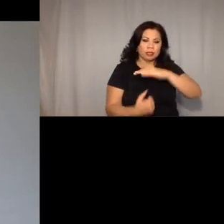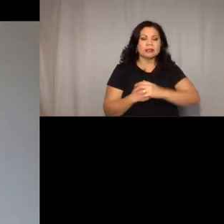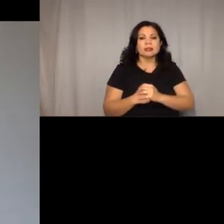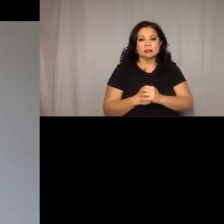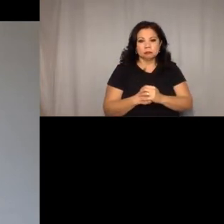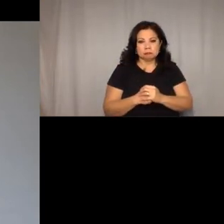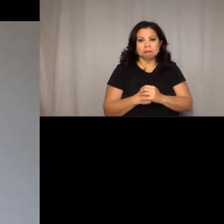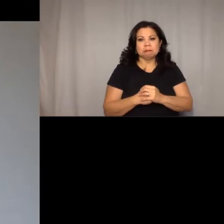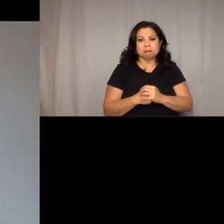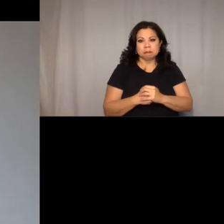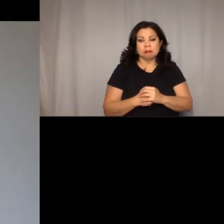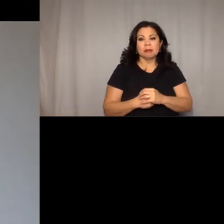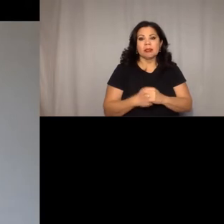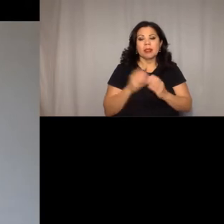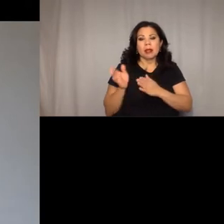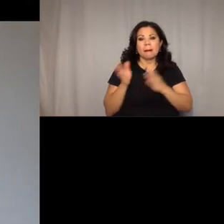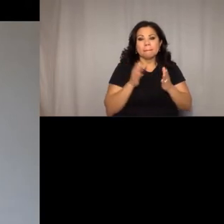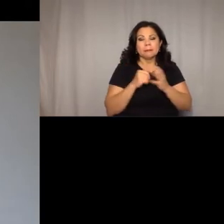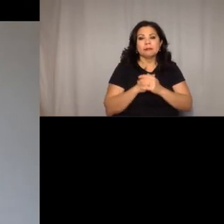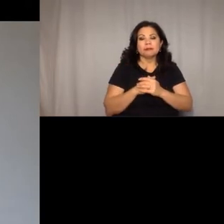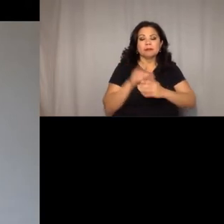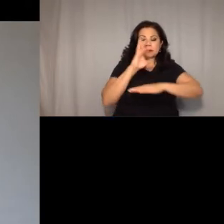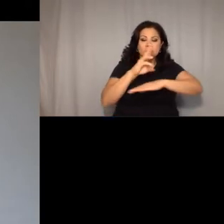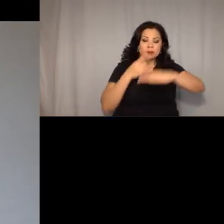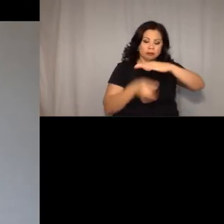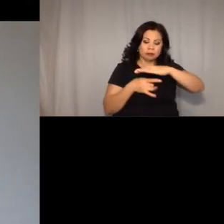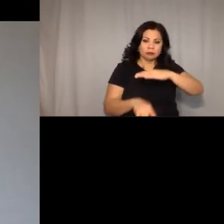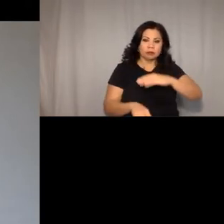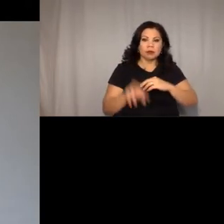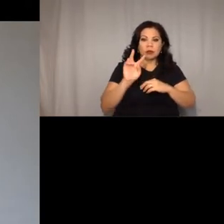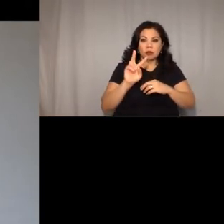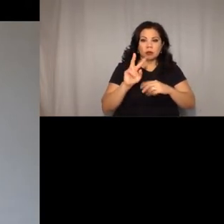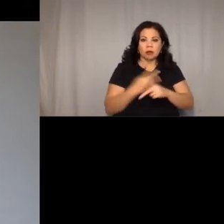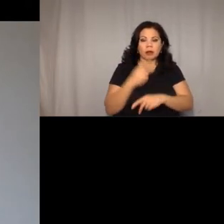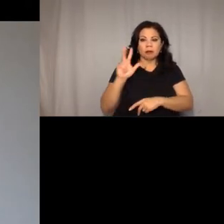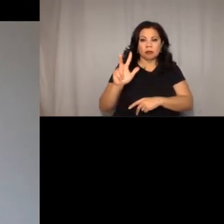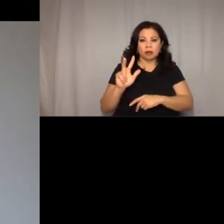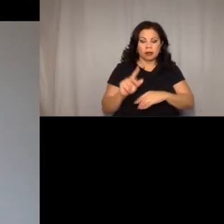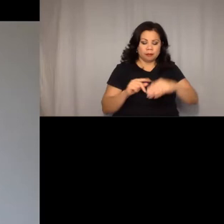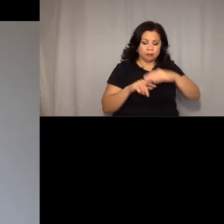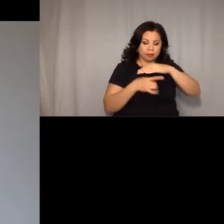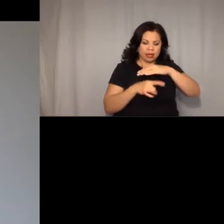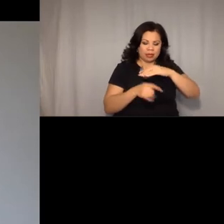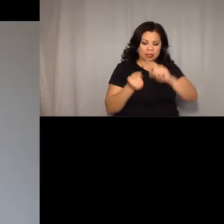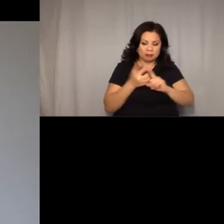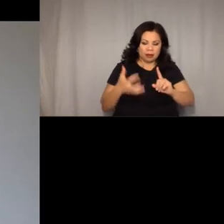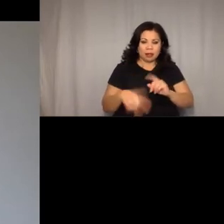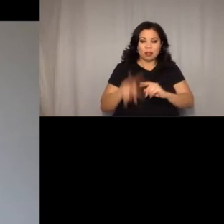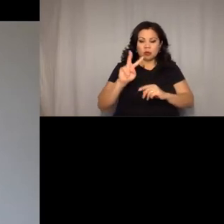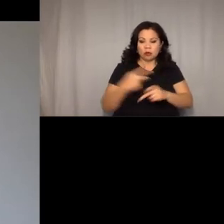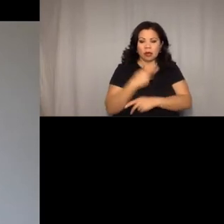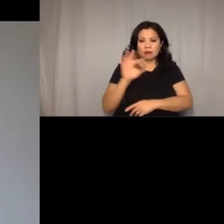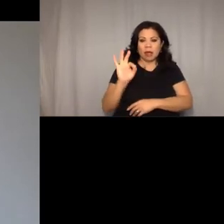4/15. For this one, 6 over 18. 2 times 3, and this would have been 2 times